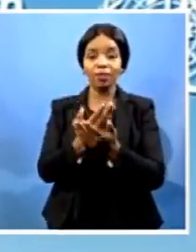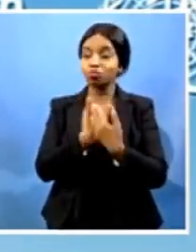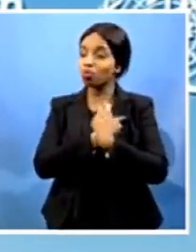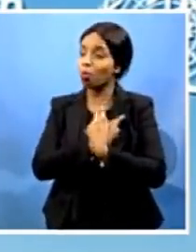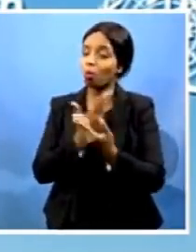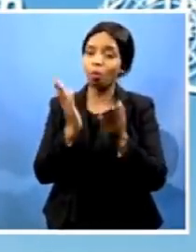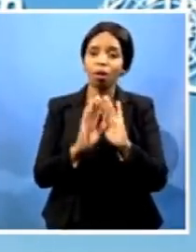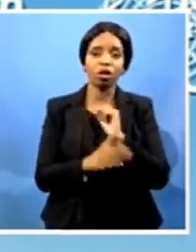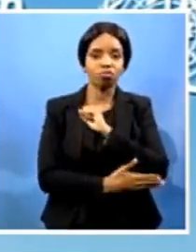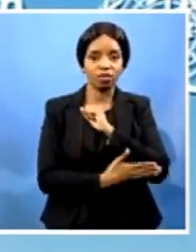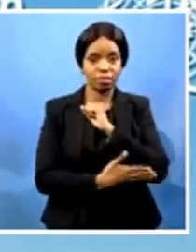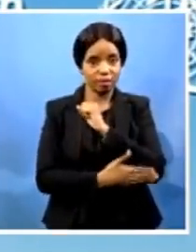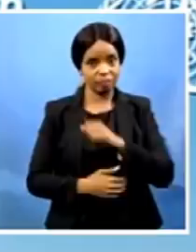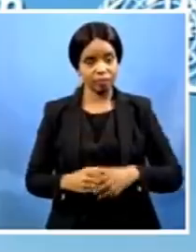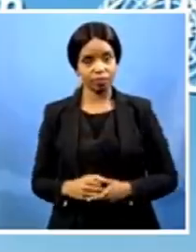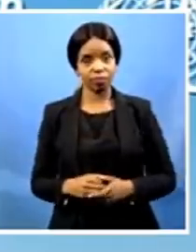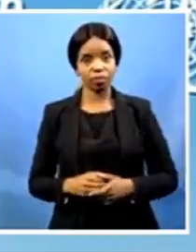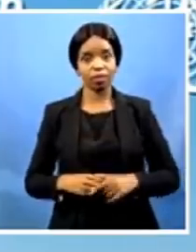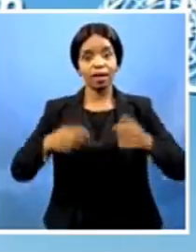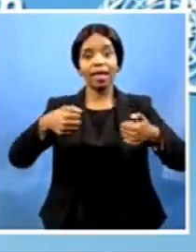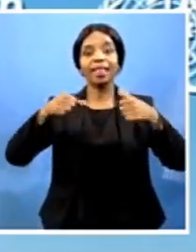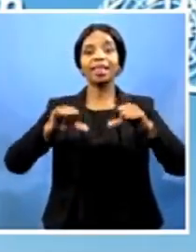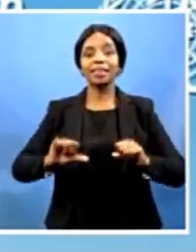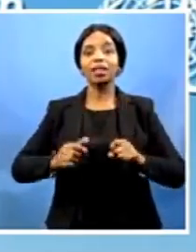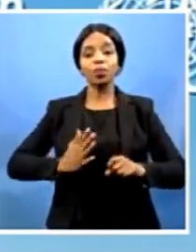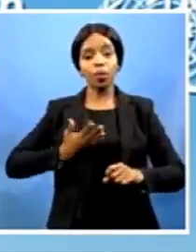with countries to turn that guidance into action.